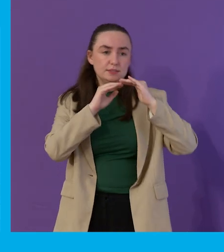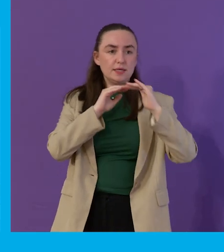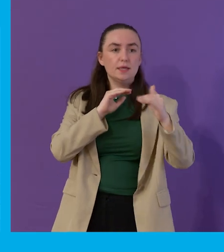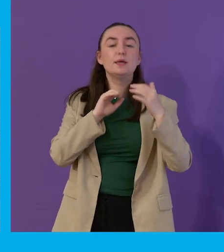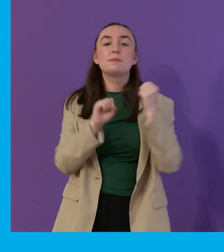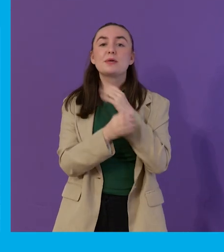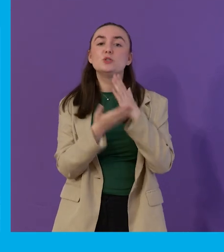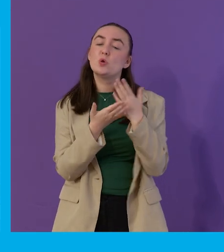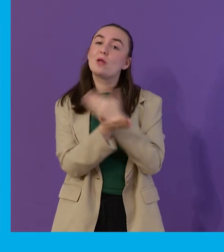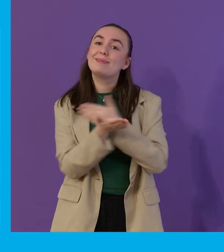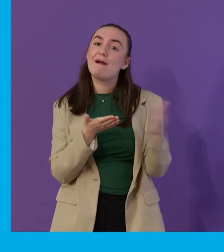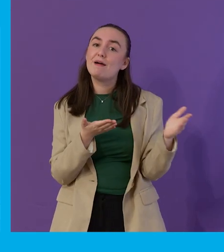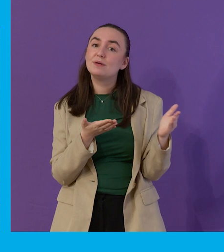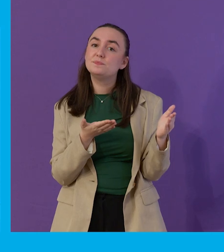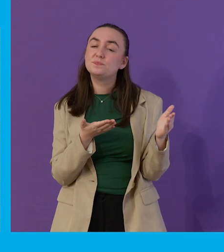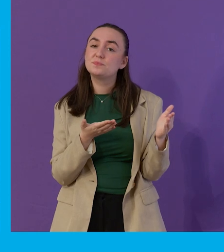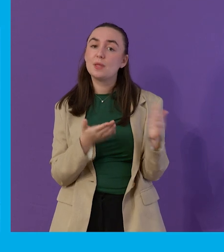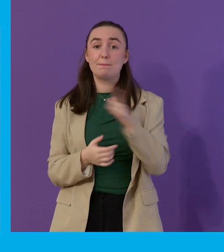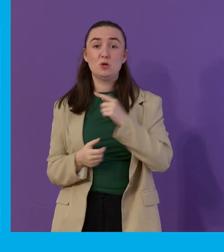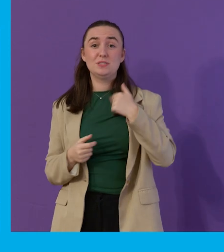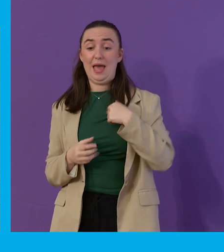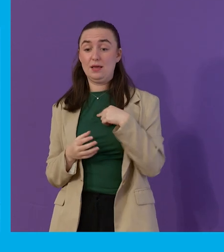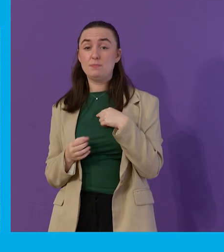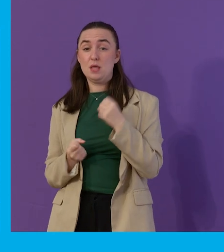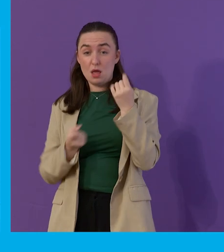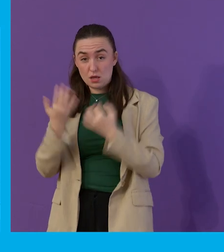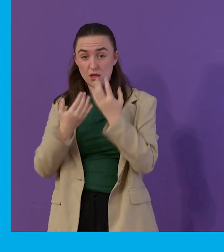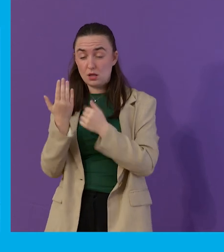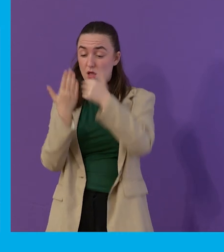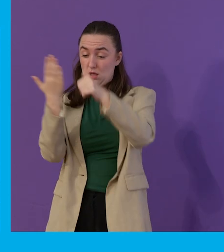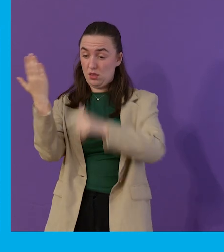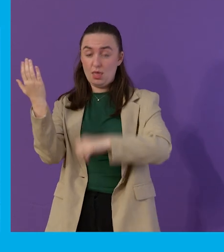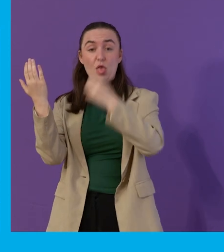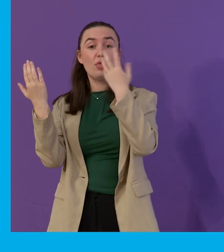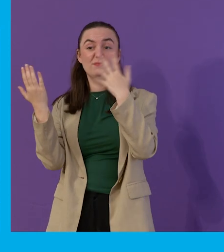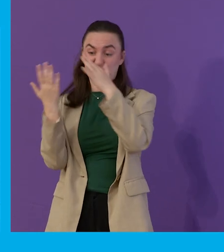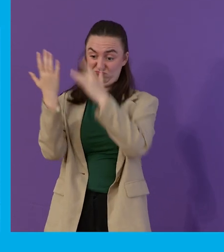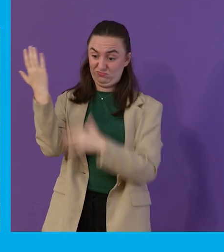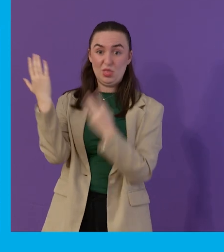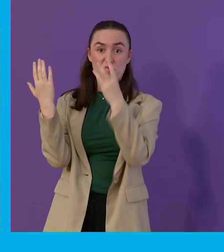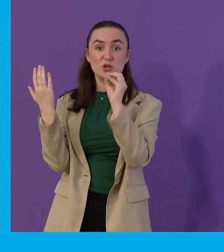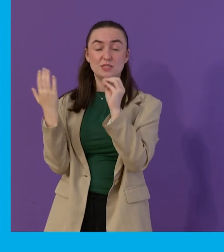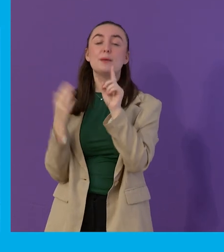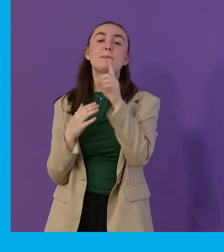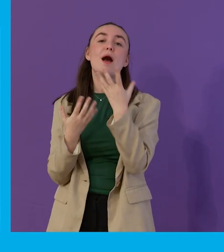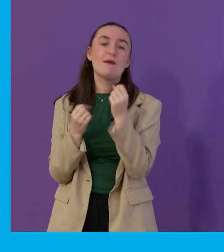of those plans. I lost count at about 30 plans or 30 things that they had to do. And there's many, many